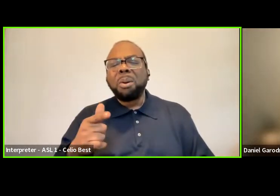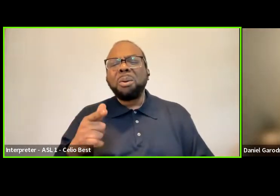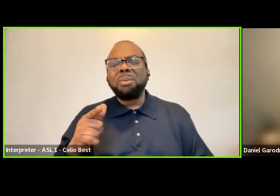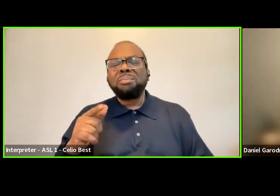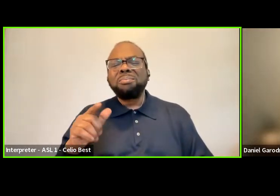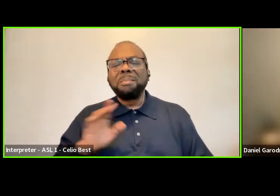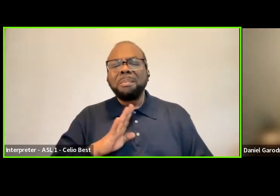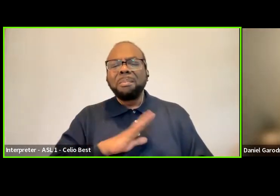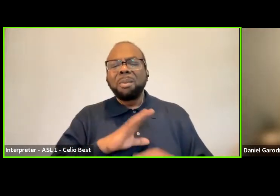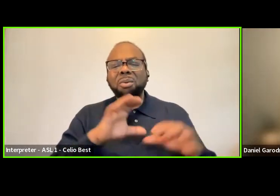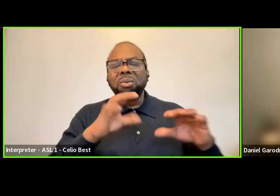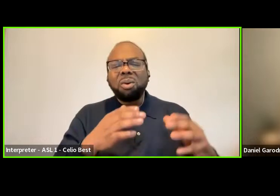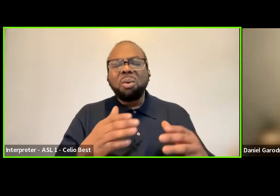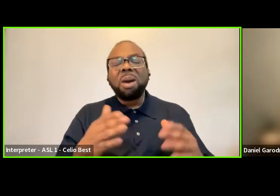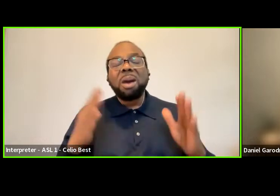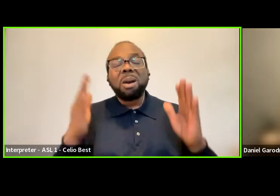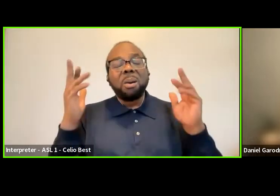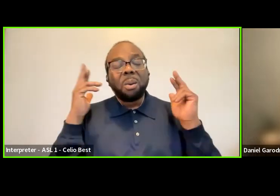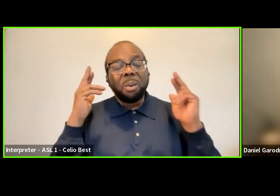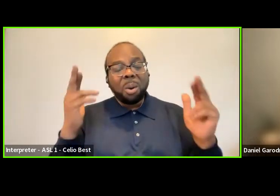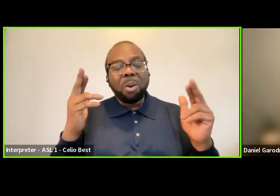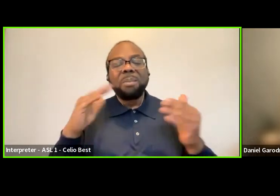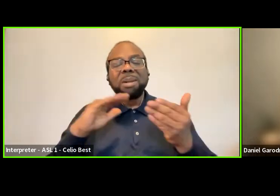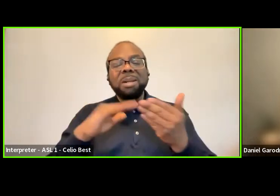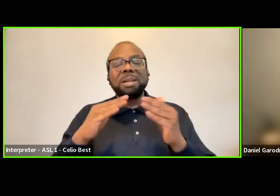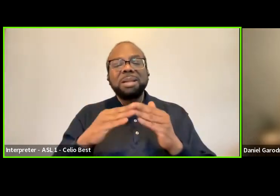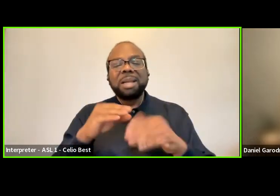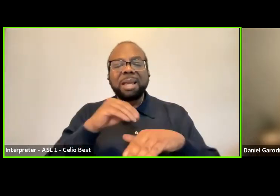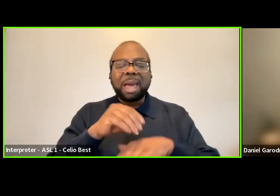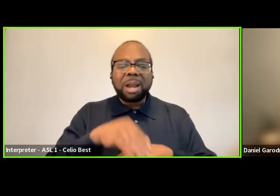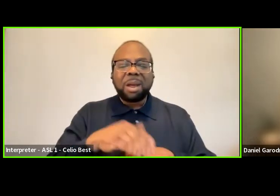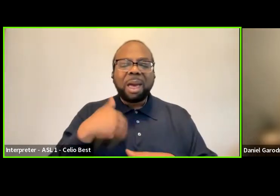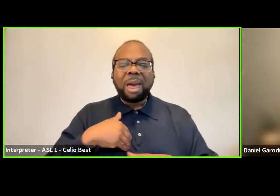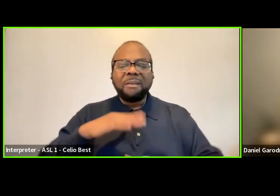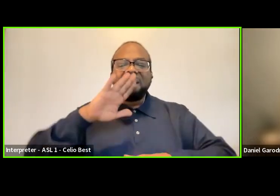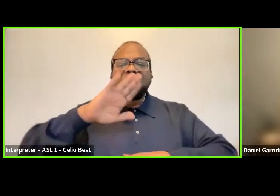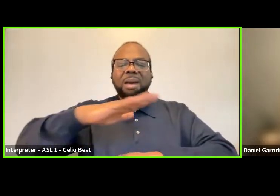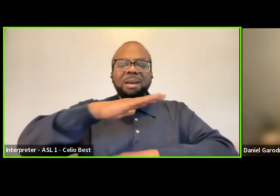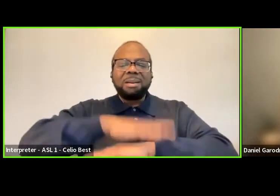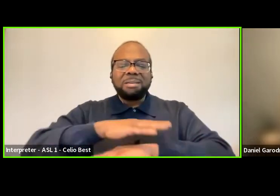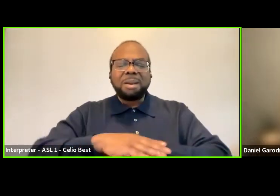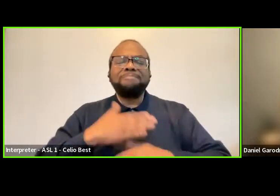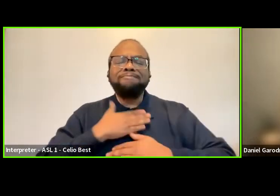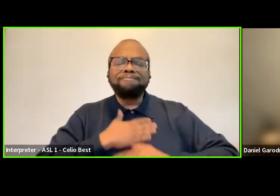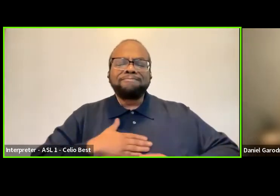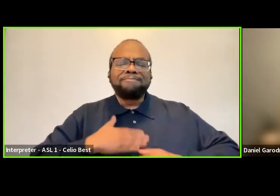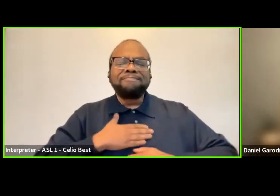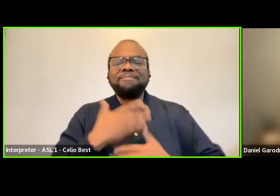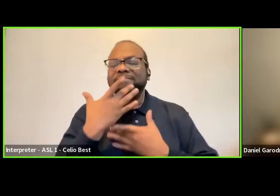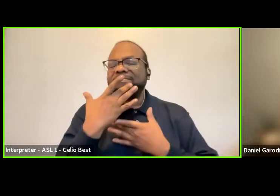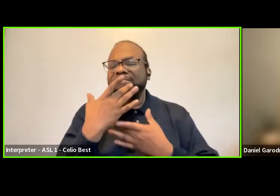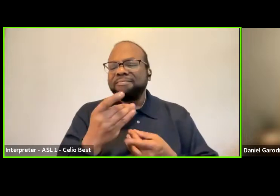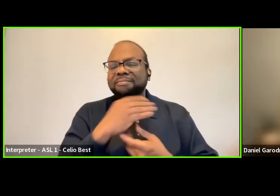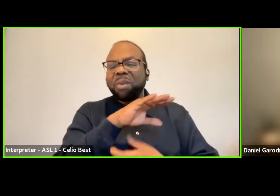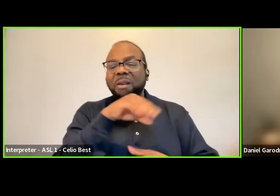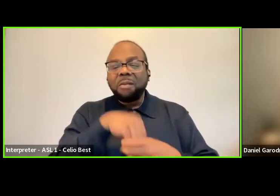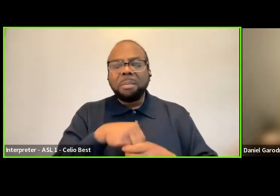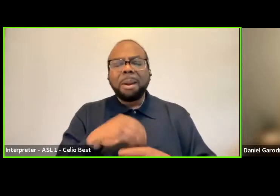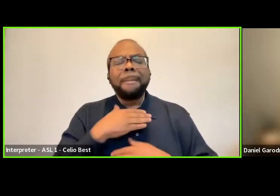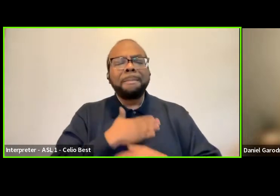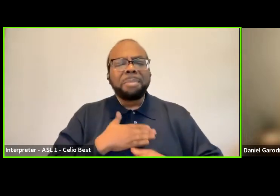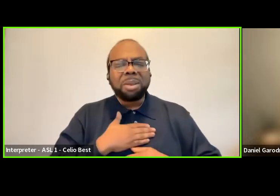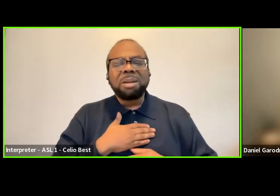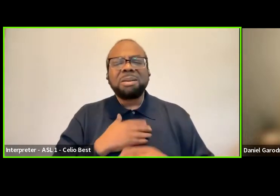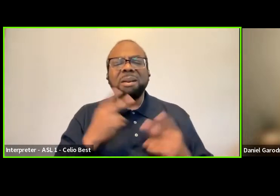council to have it on their desks by the end of the year. We really appreciate your interest and your engagement. Please be sure to visit